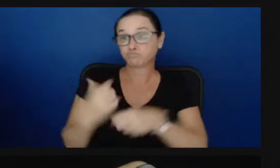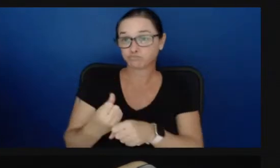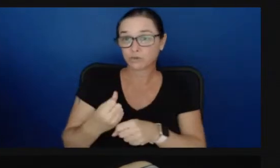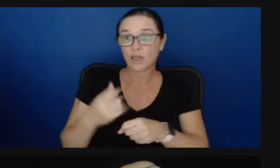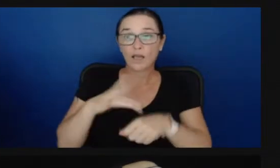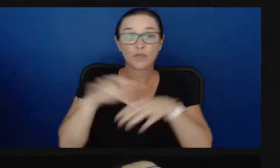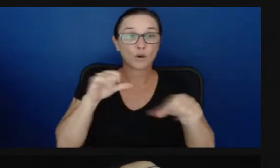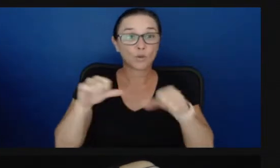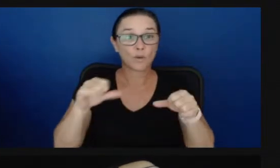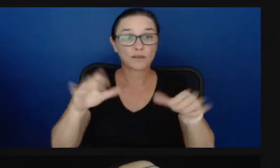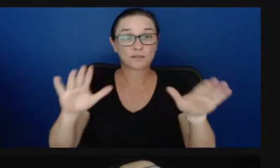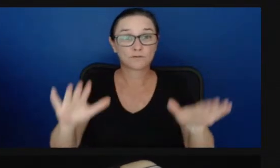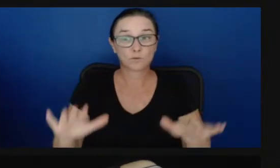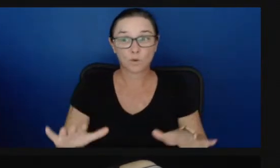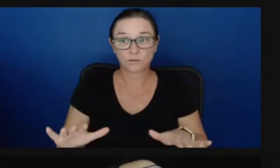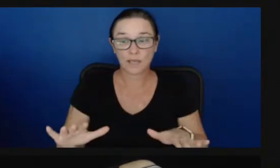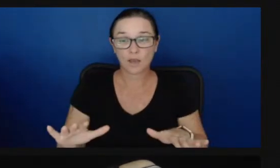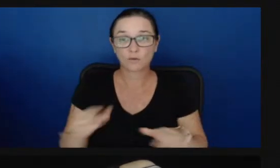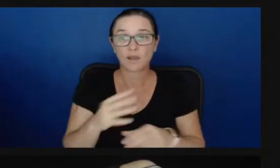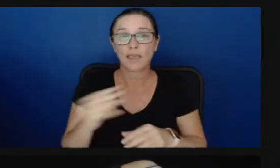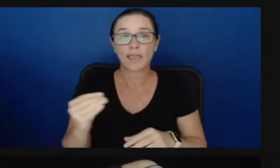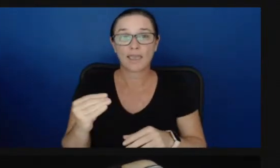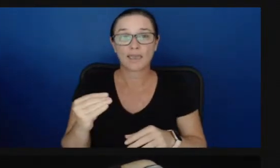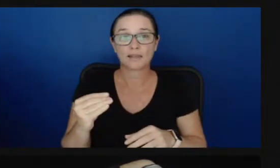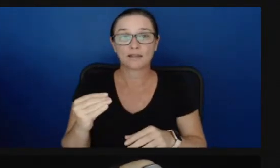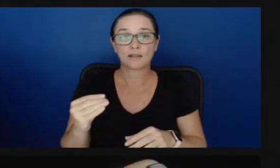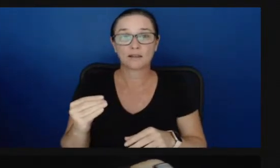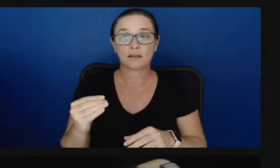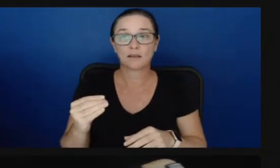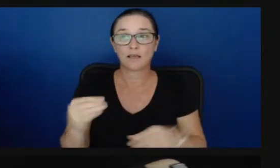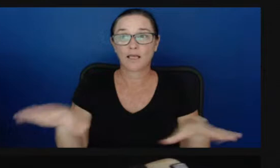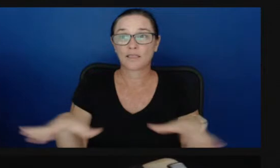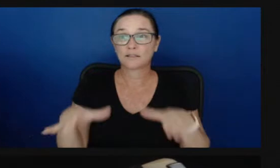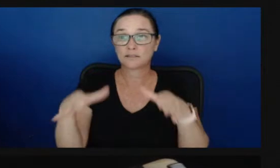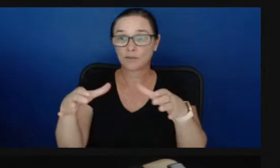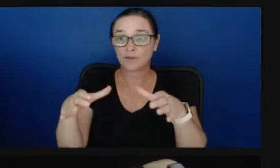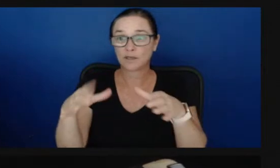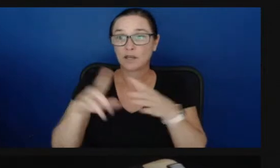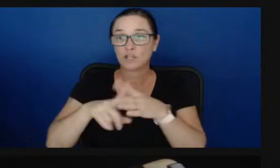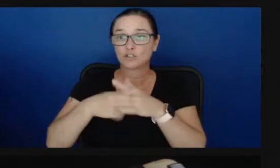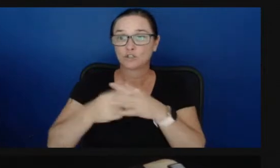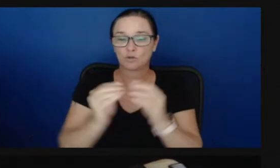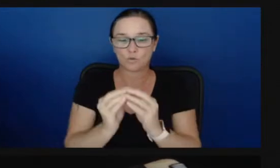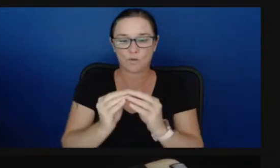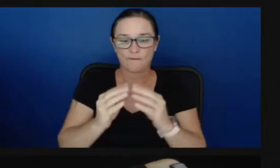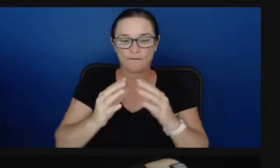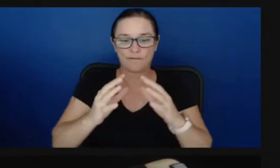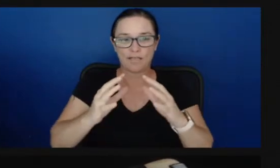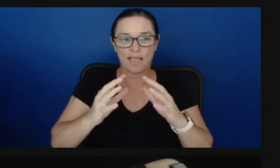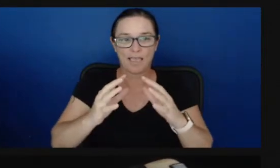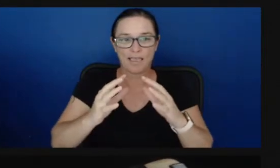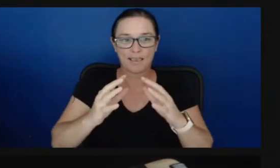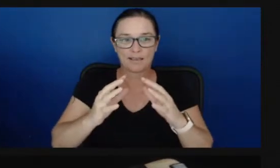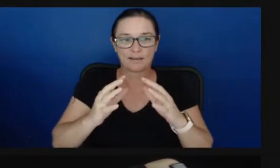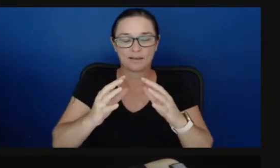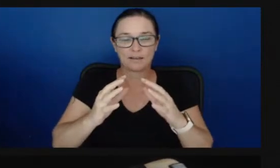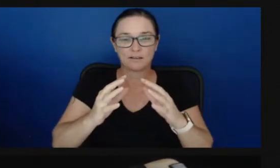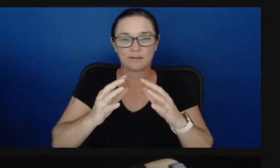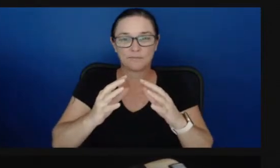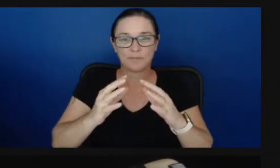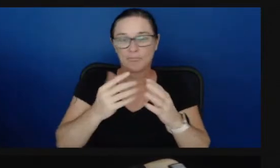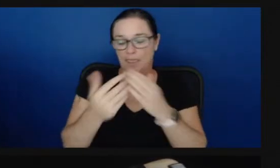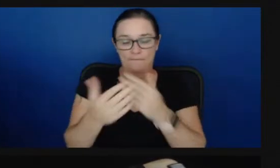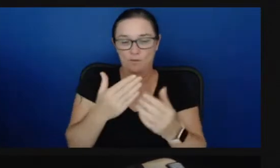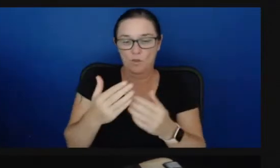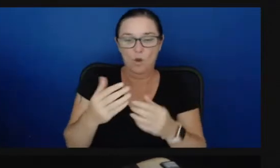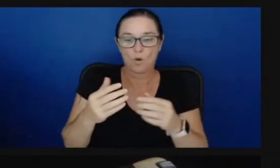down, and the summit has begun to inflate, even as the effects further from the summit continue to